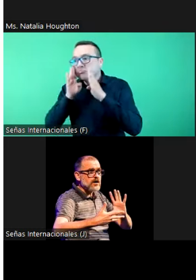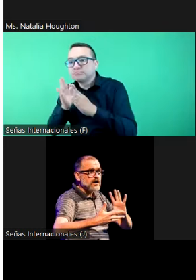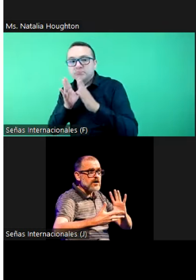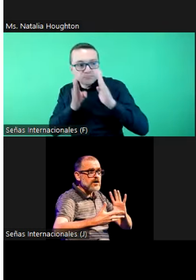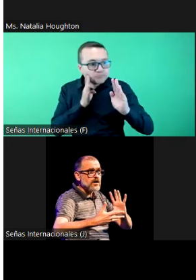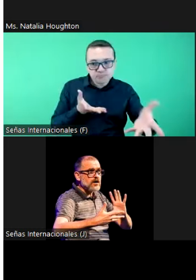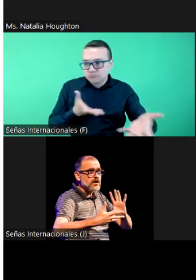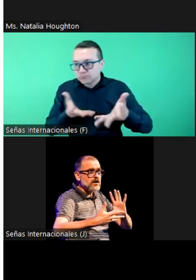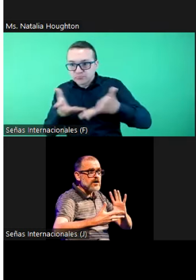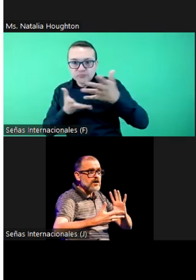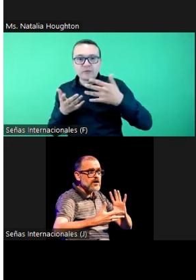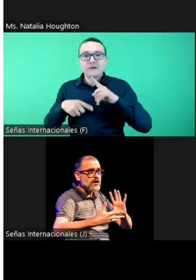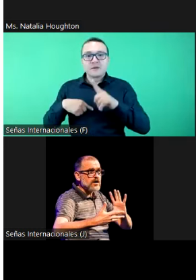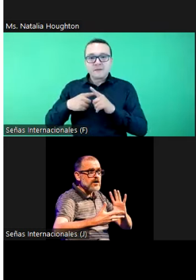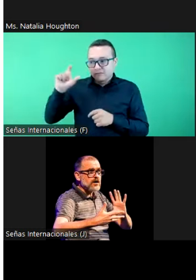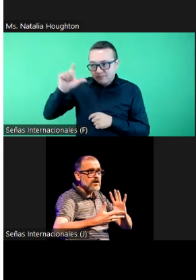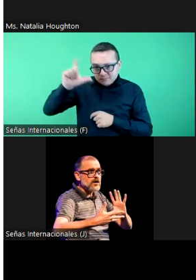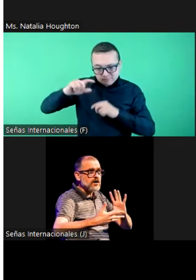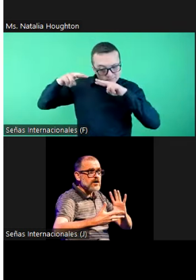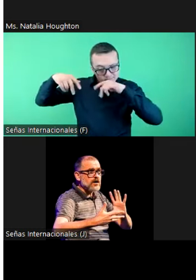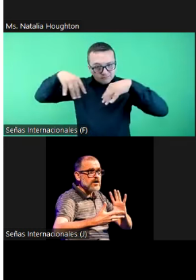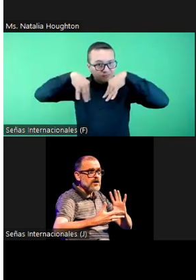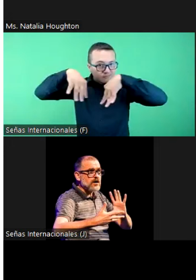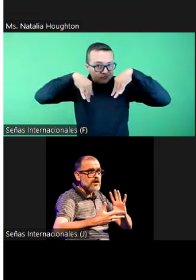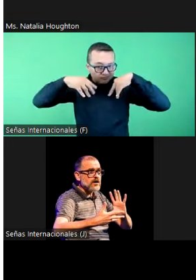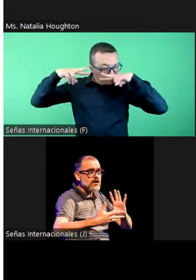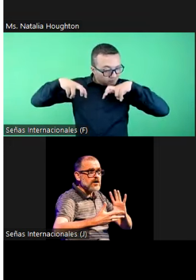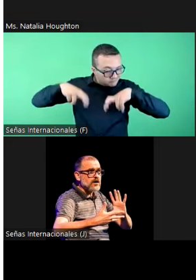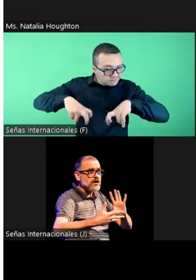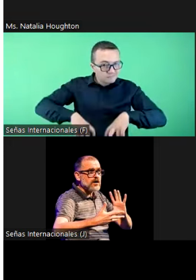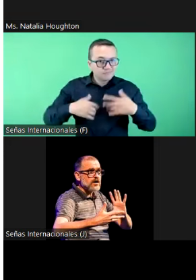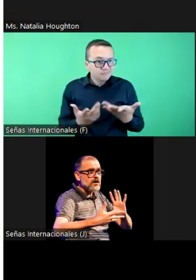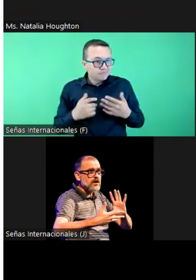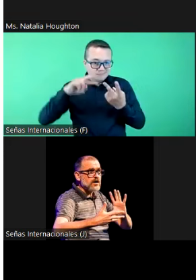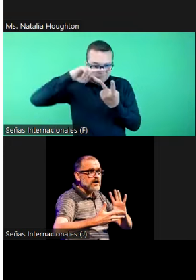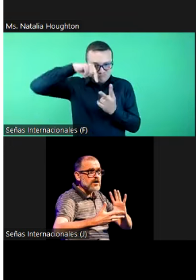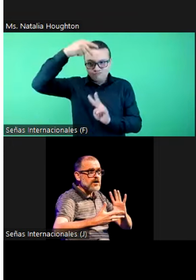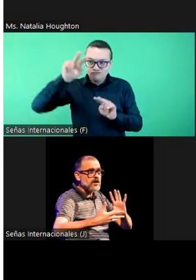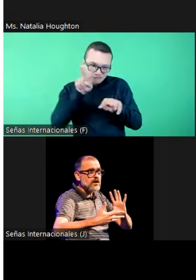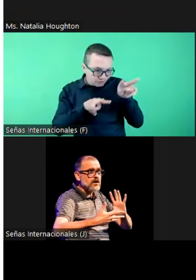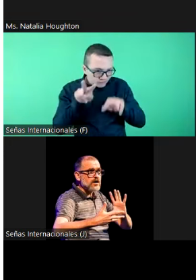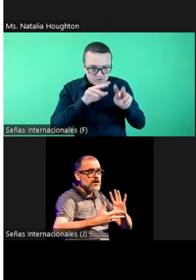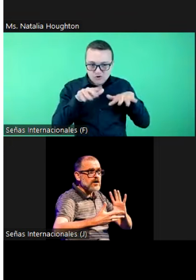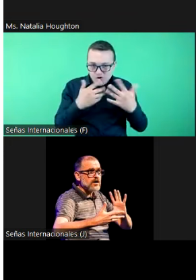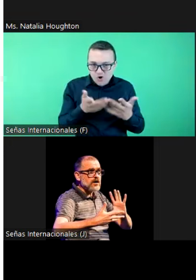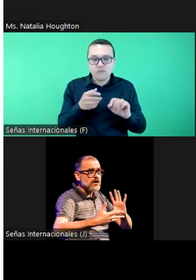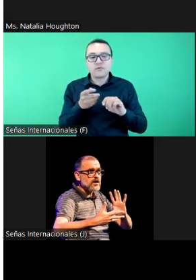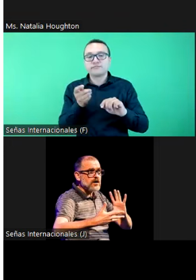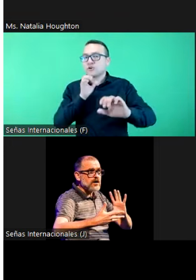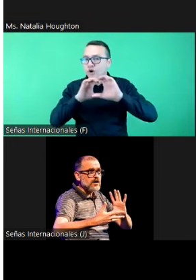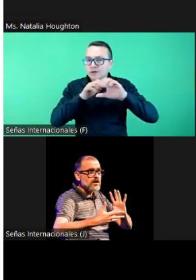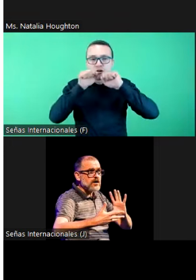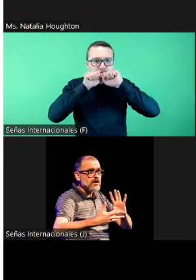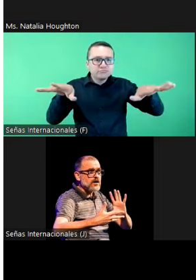response capacity, and also vigilance and labs, and